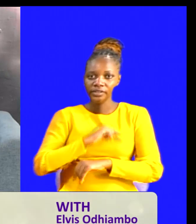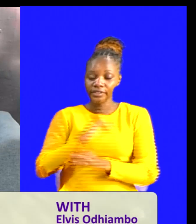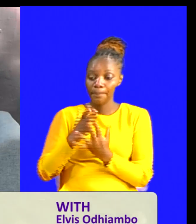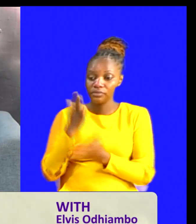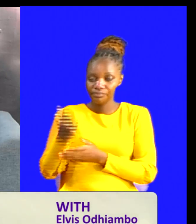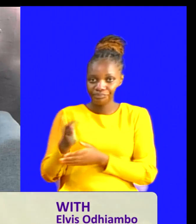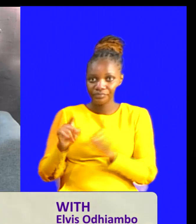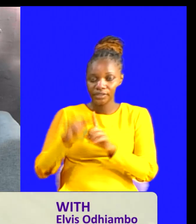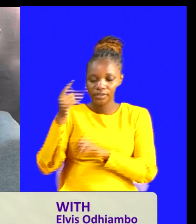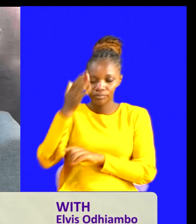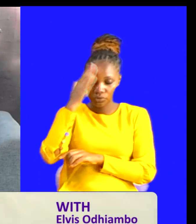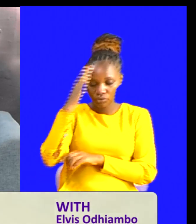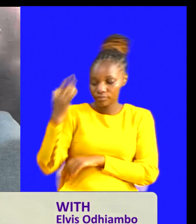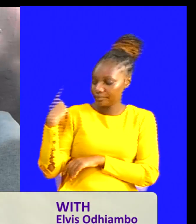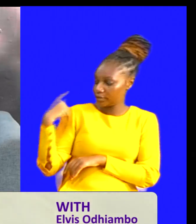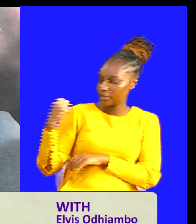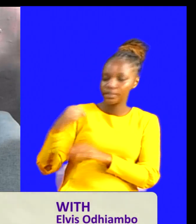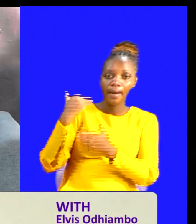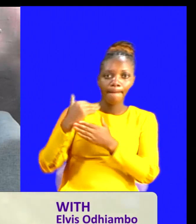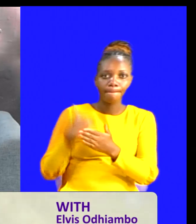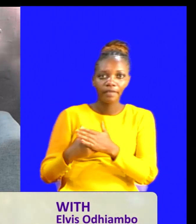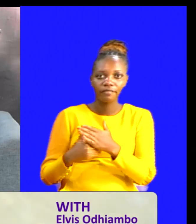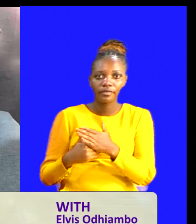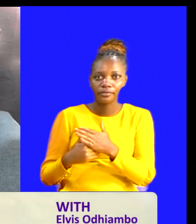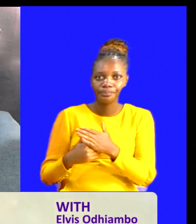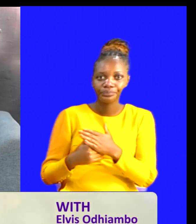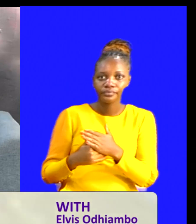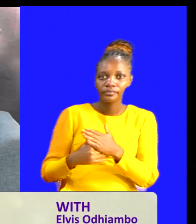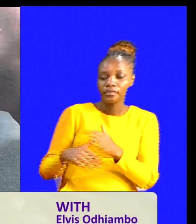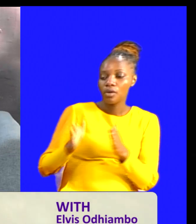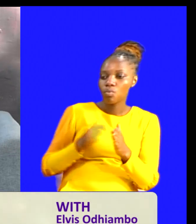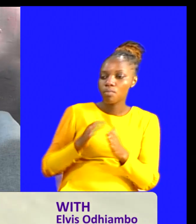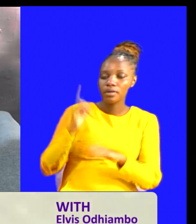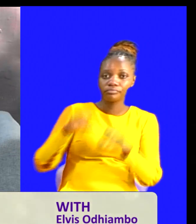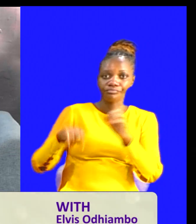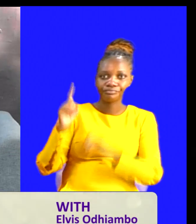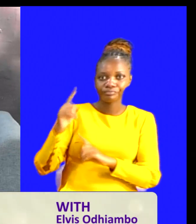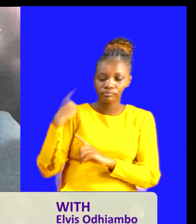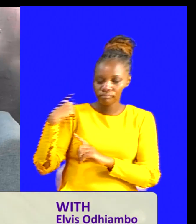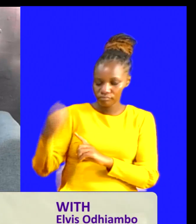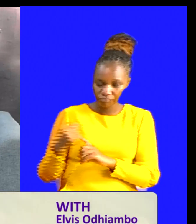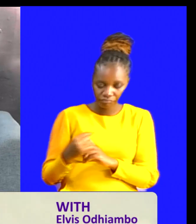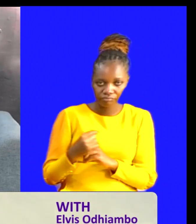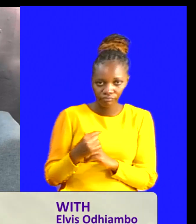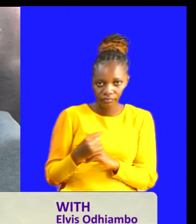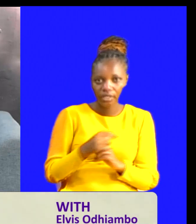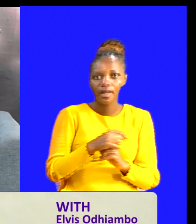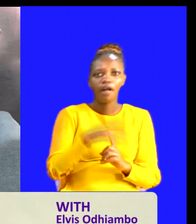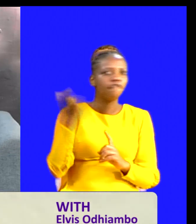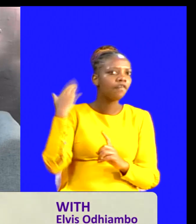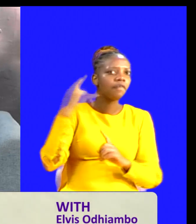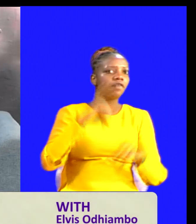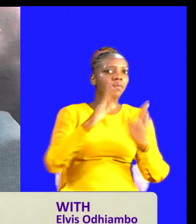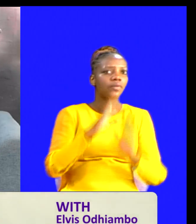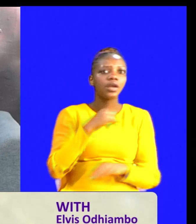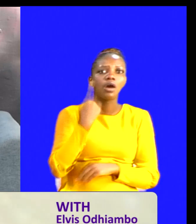because previously, before, you know, Asif, you know, won the race yesterday, it was being held by Bridget Kosgei